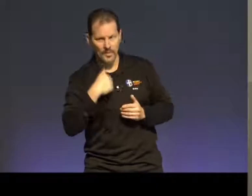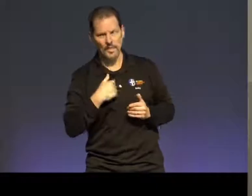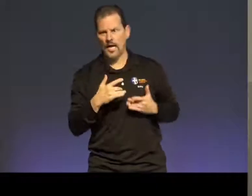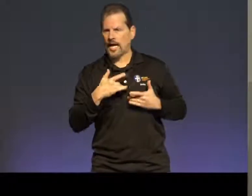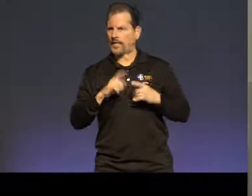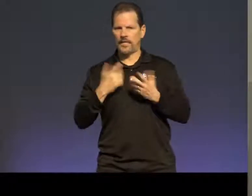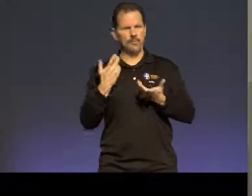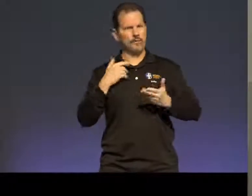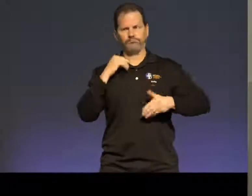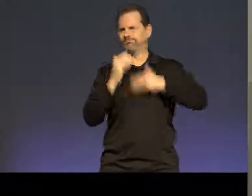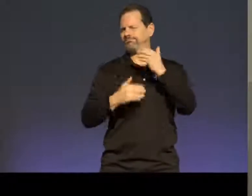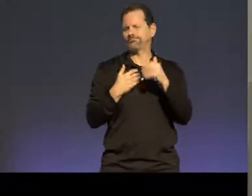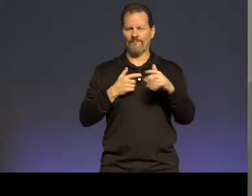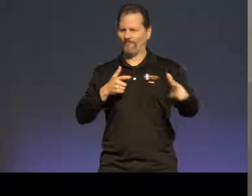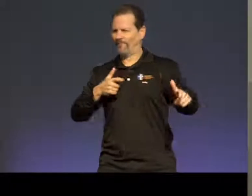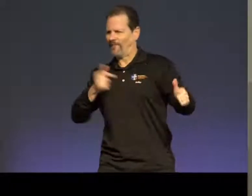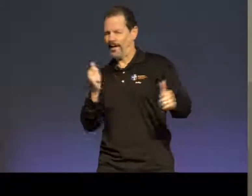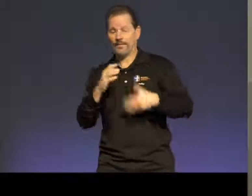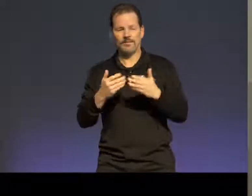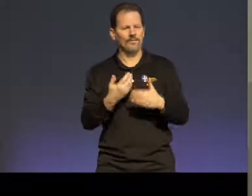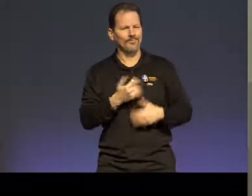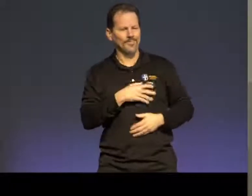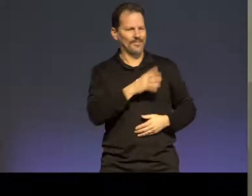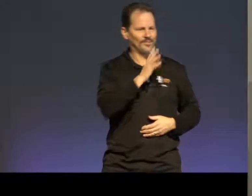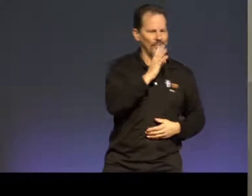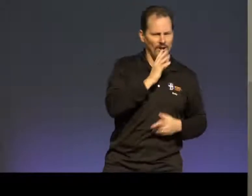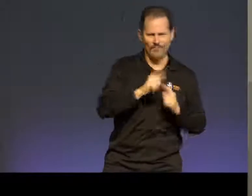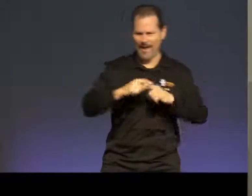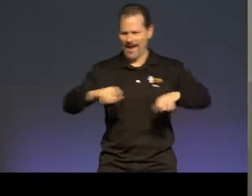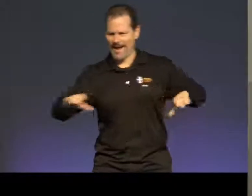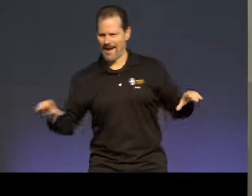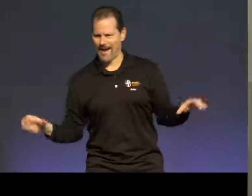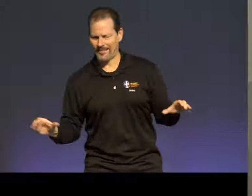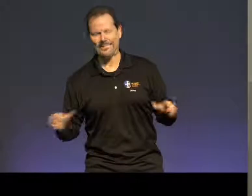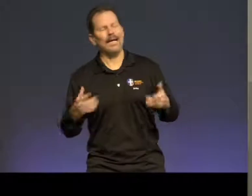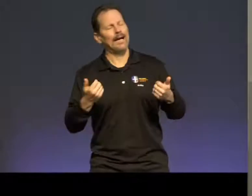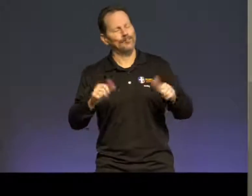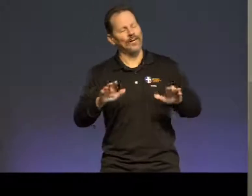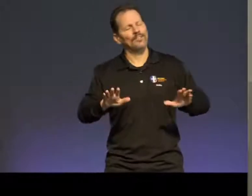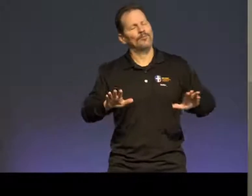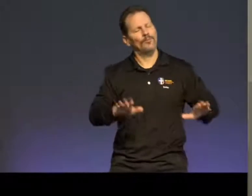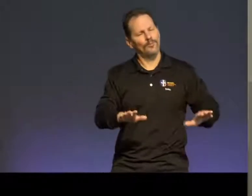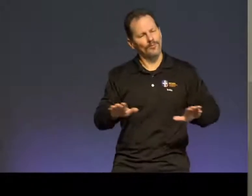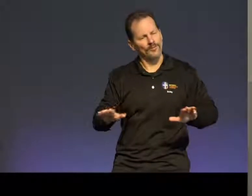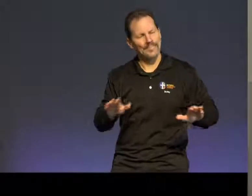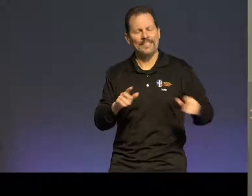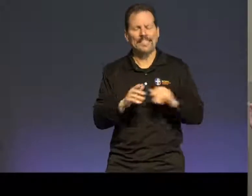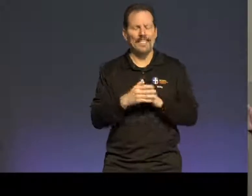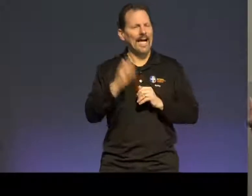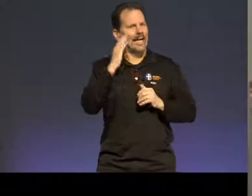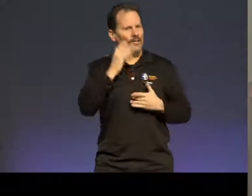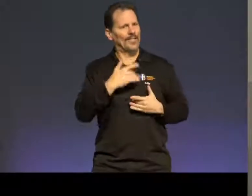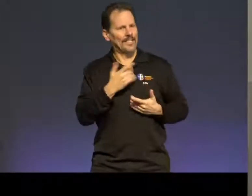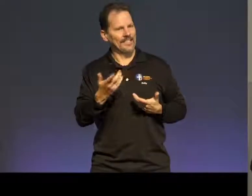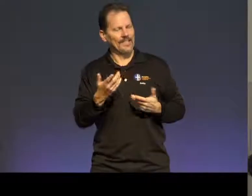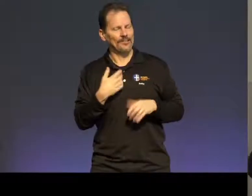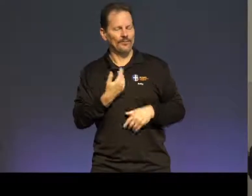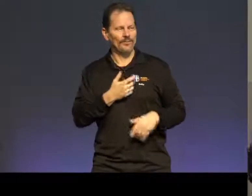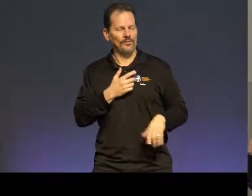hour, even when I talk. I'm working on it right now as I'm speaking, trying not to talk at the pace I drive. Forgive me,